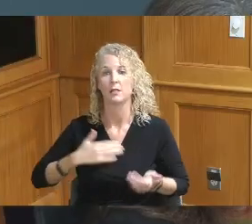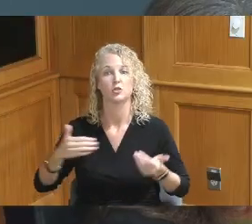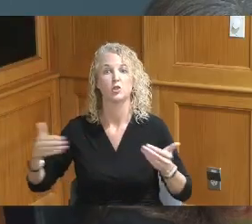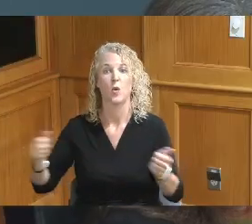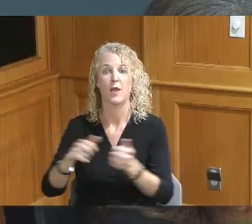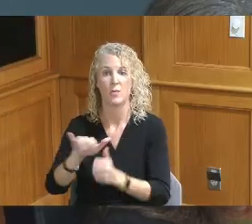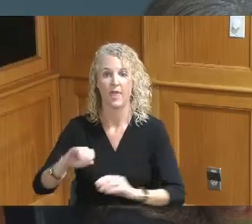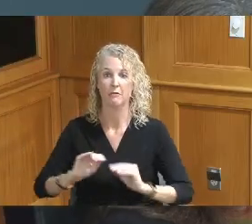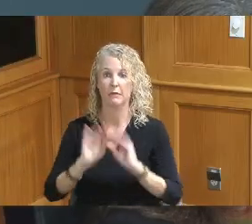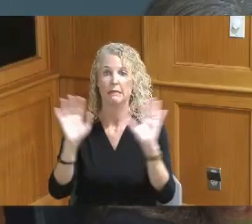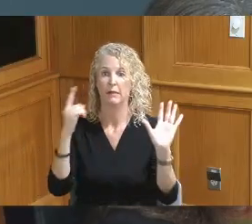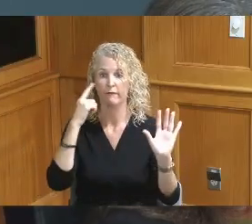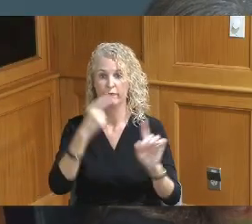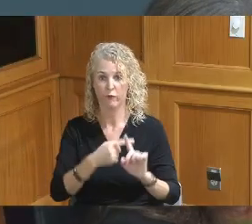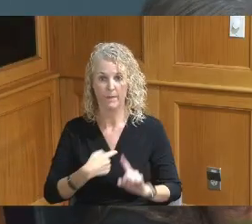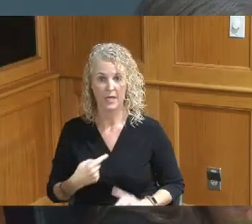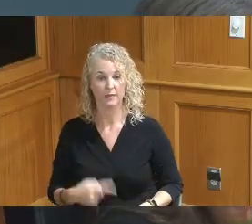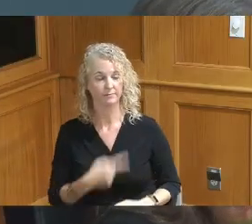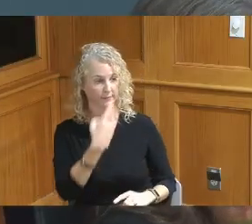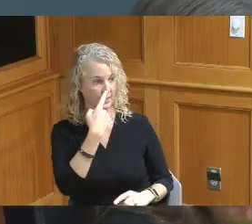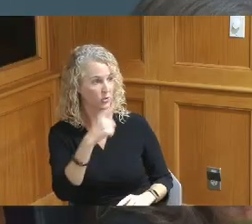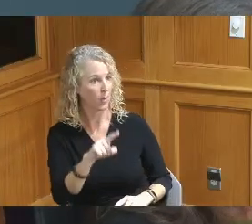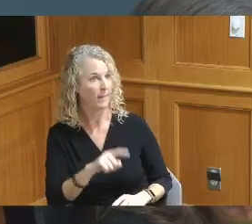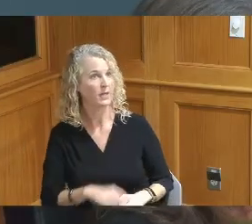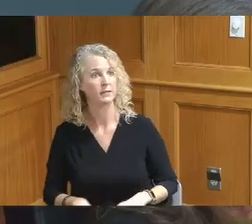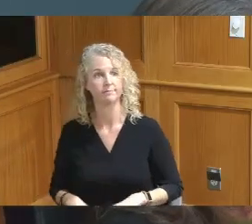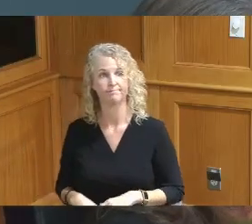very clear. If I can respond to that,